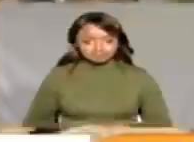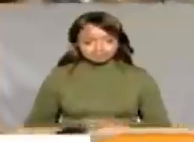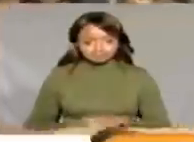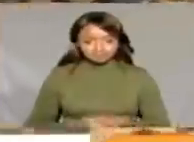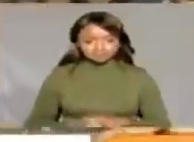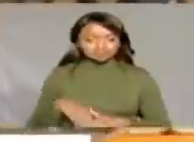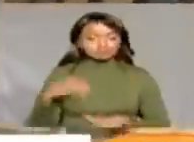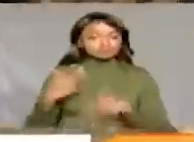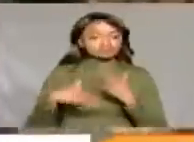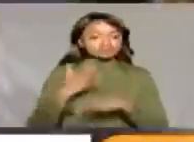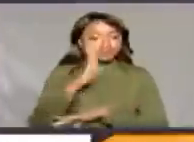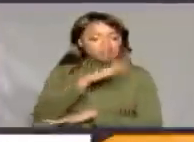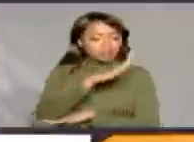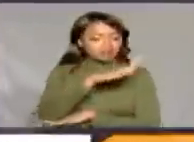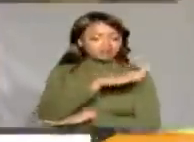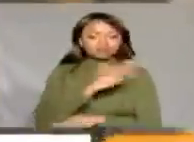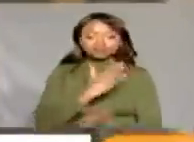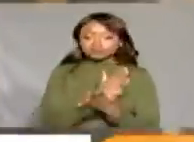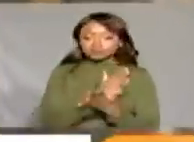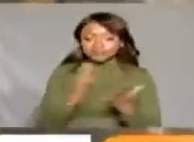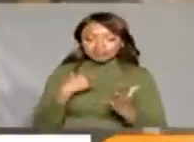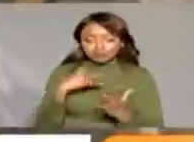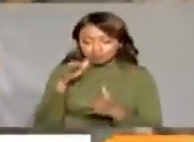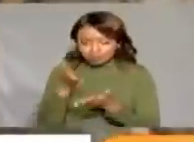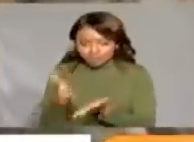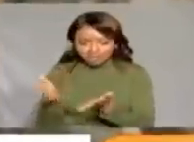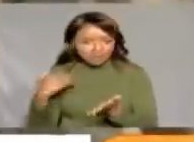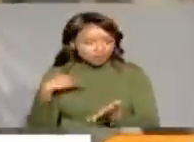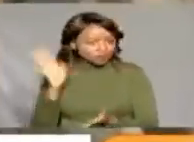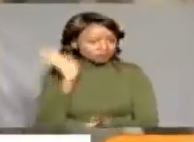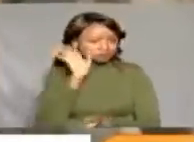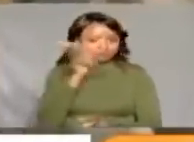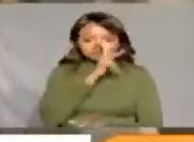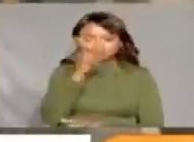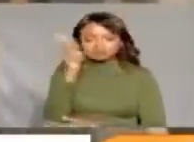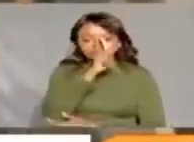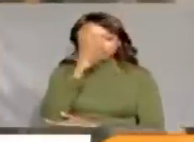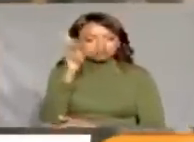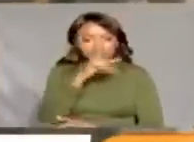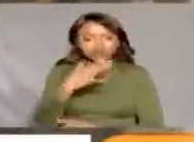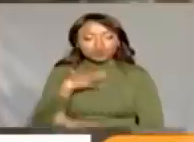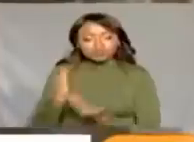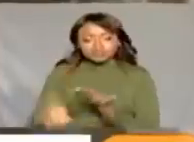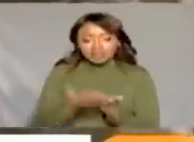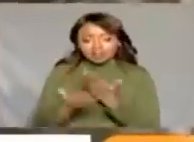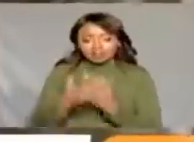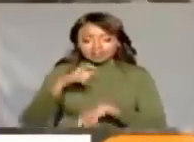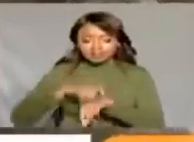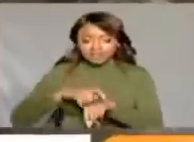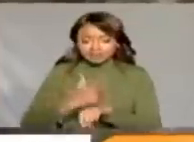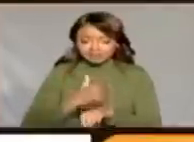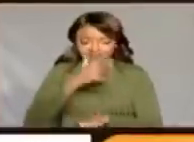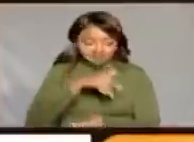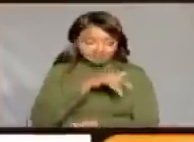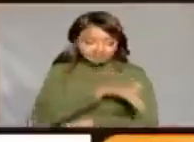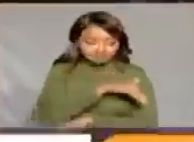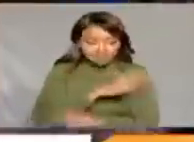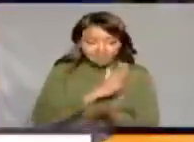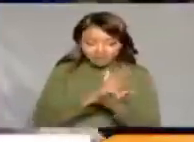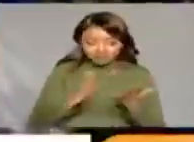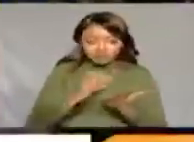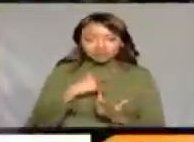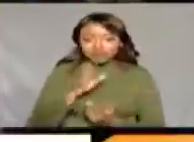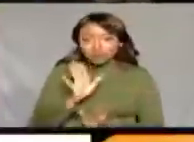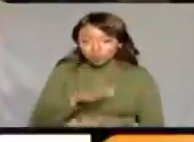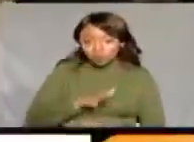By late afternoon, some of those trapped could still be heard calling out for help. At 5:30 in the evening, a mother and an infant